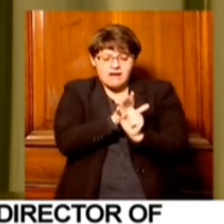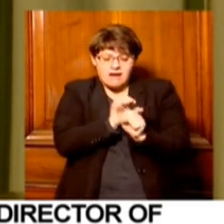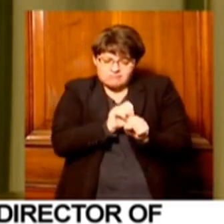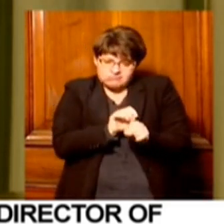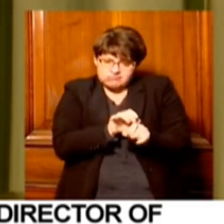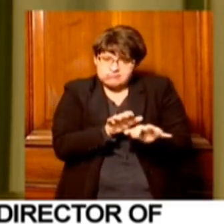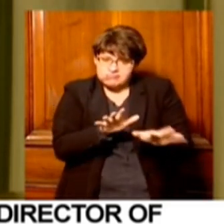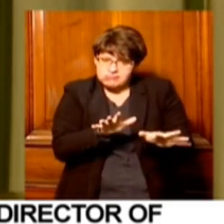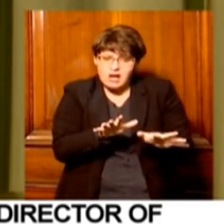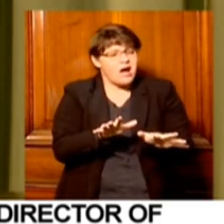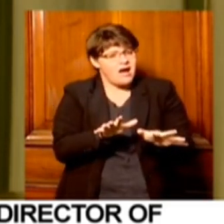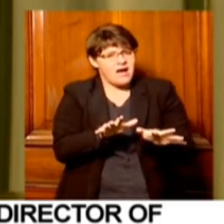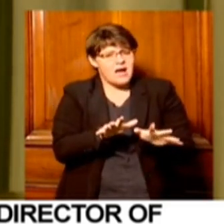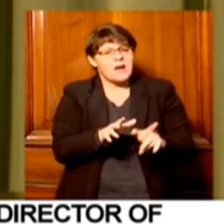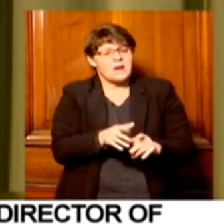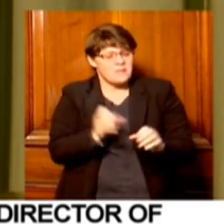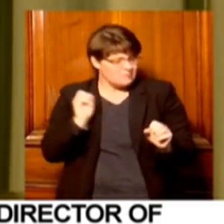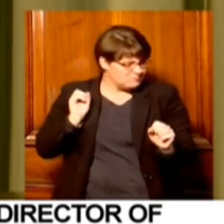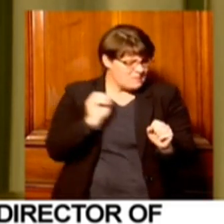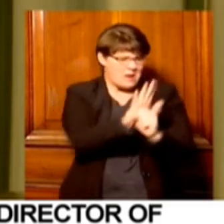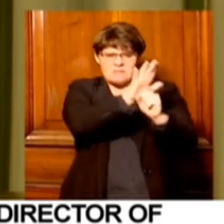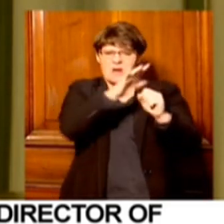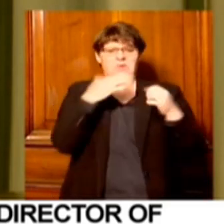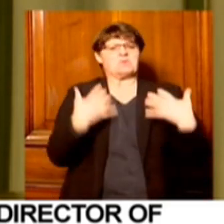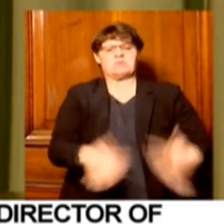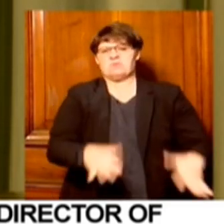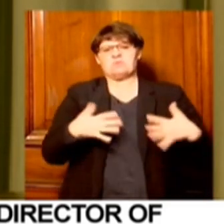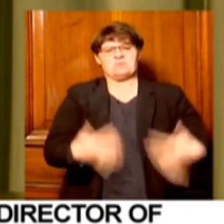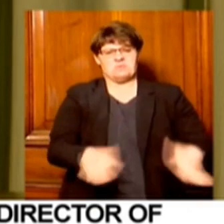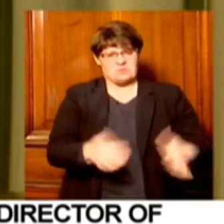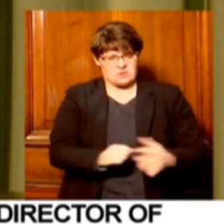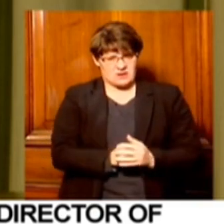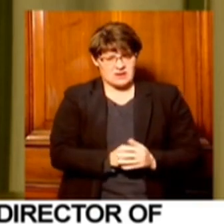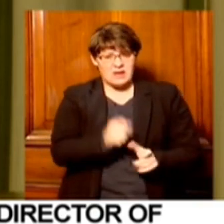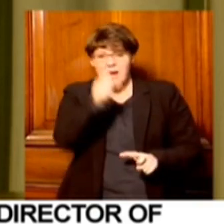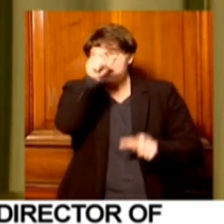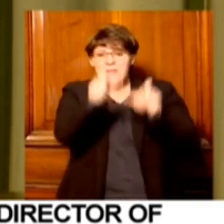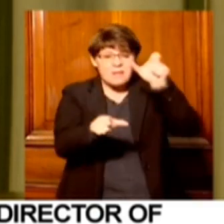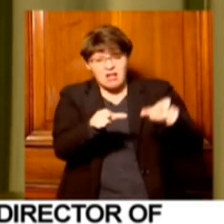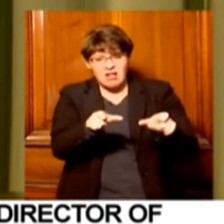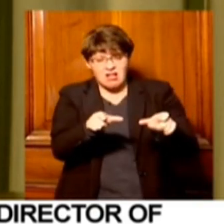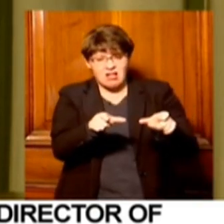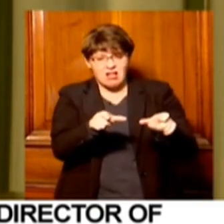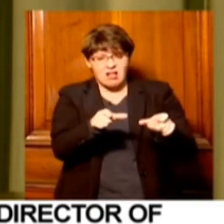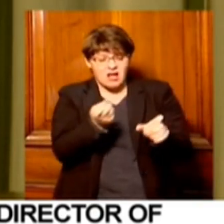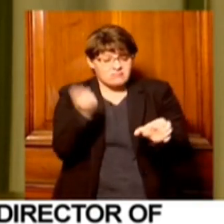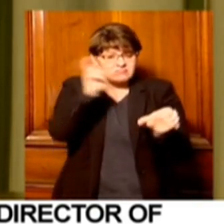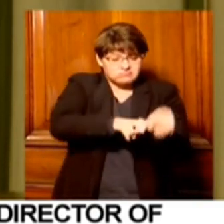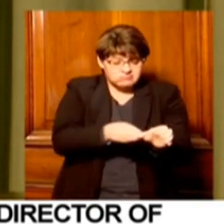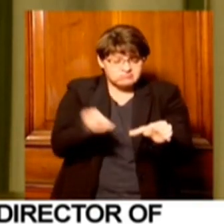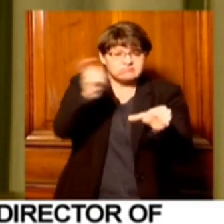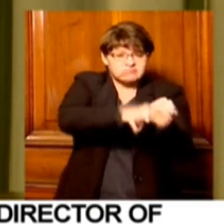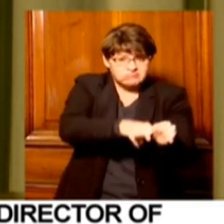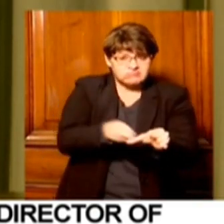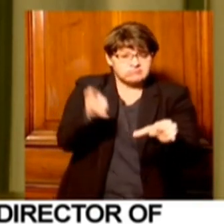COVID-19 pandemic and the significant losses the industry continues to